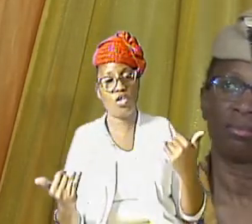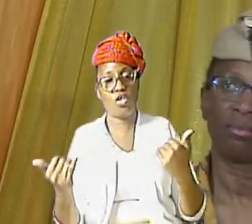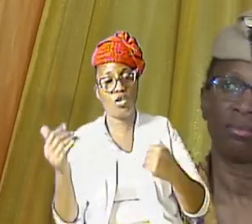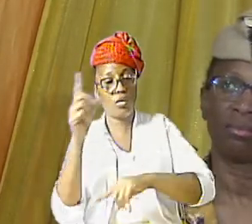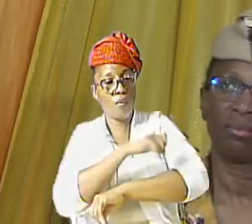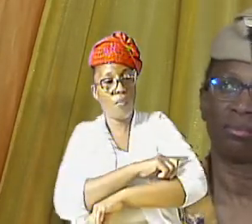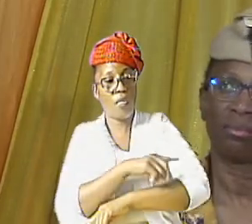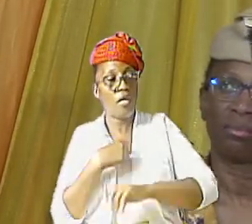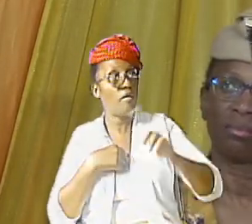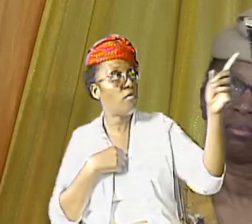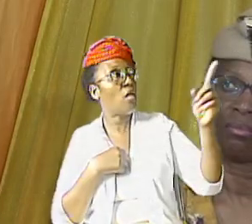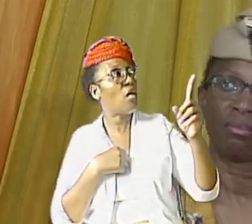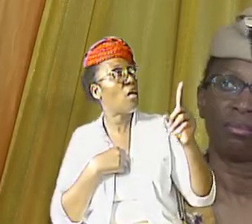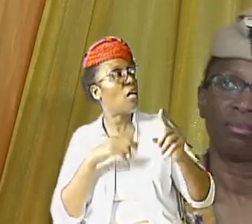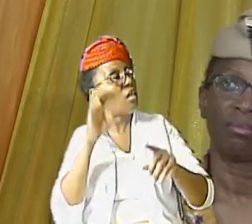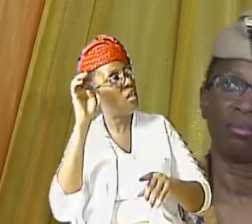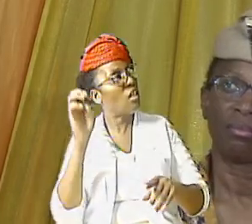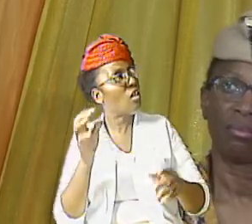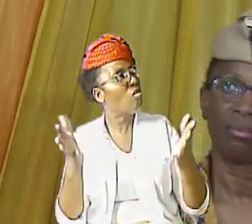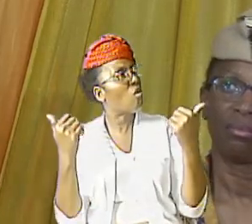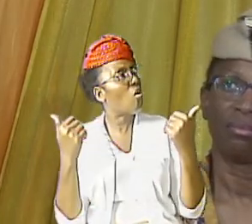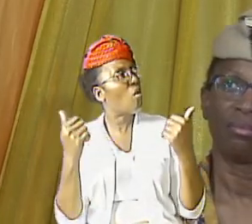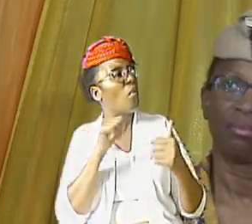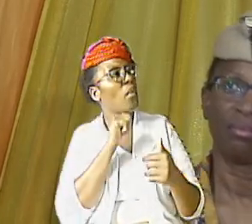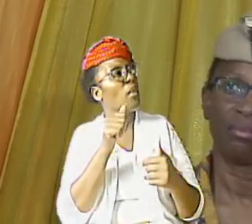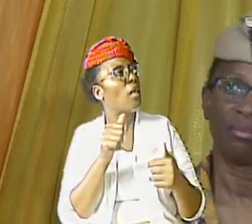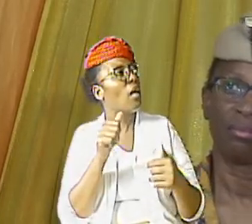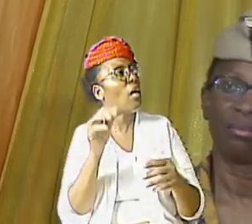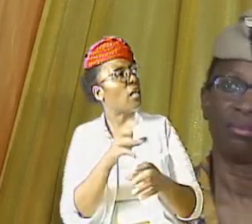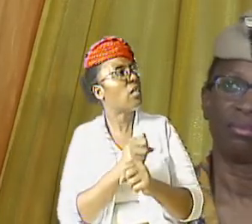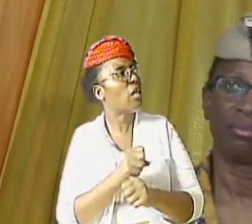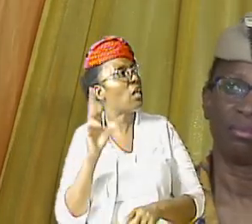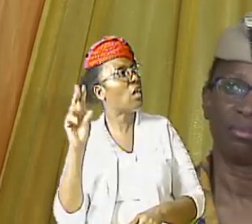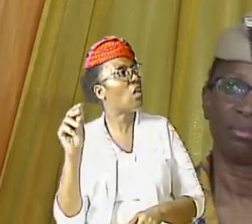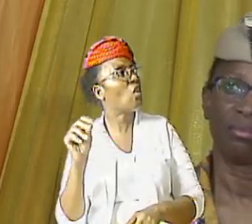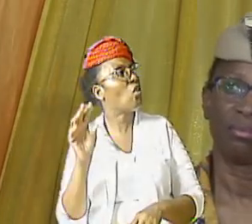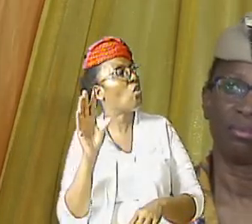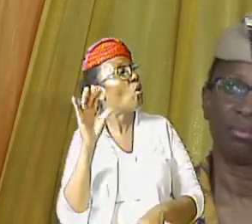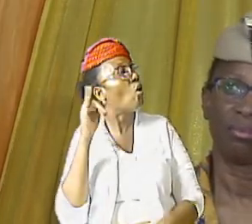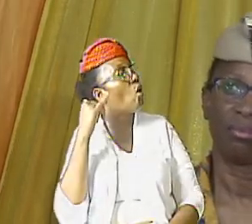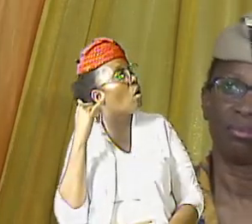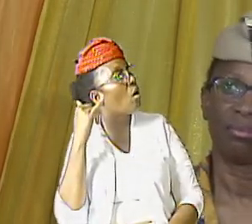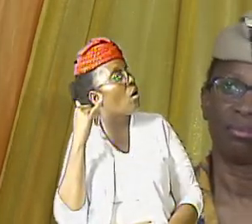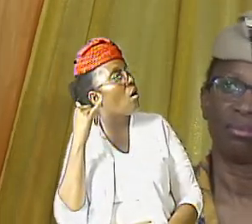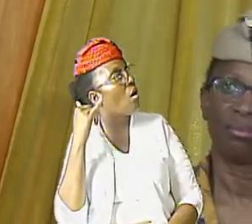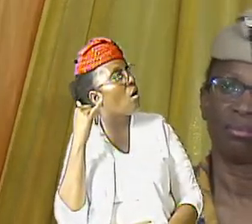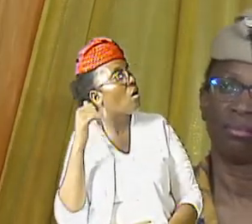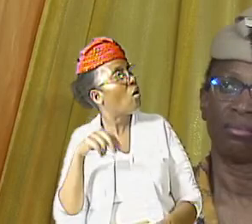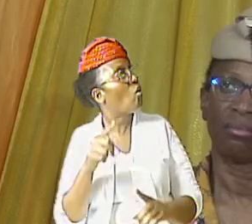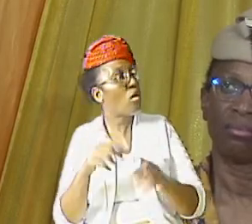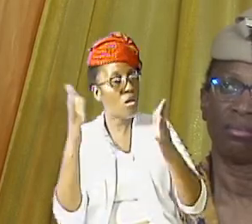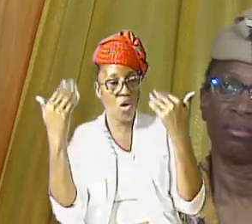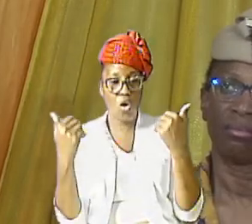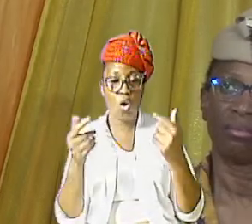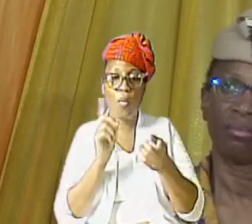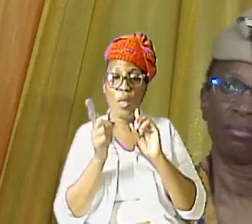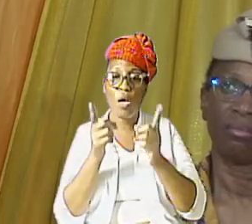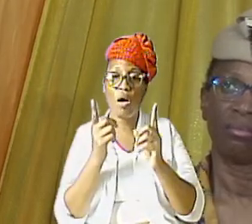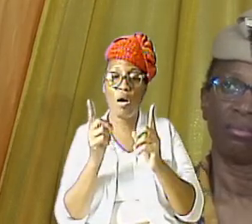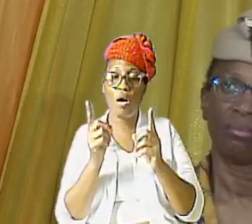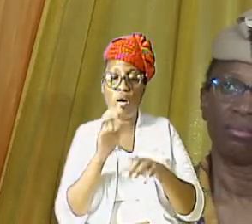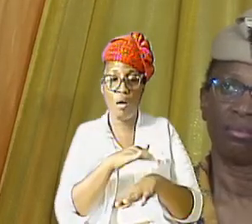I'm going to come. Every time I'm done, I'm going to say, I lock off my phone. I'm not take no talk. And him called me back and said, when you come, make sure you come call to me first. Come straight